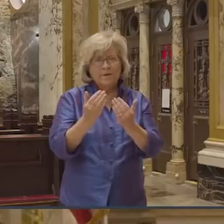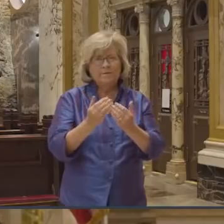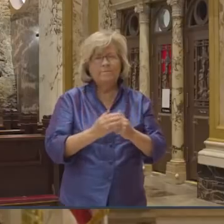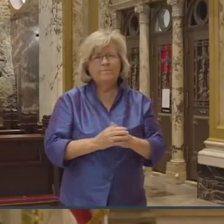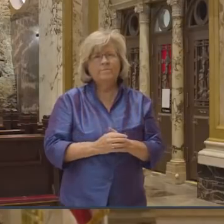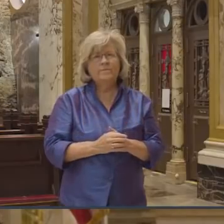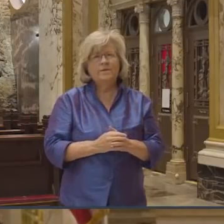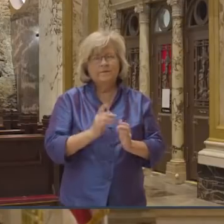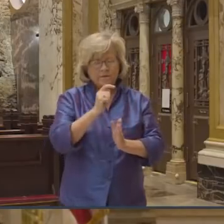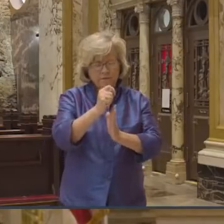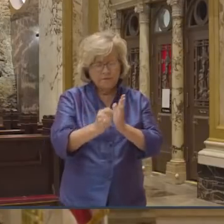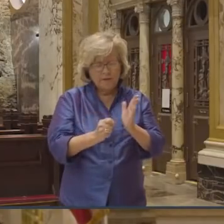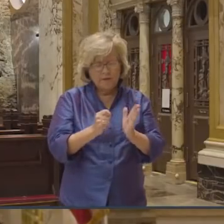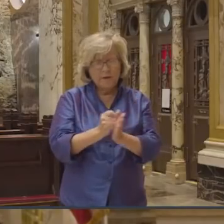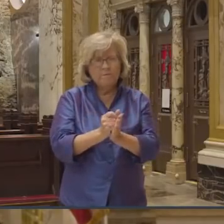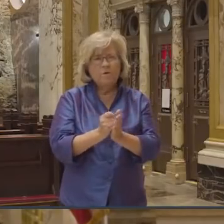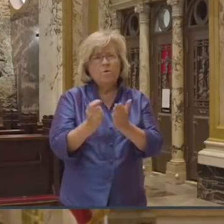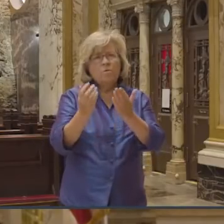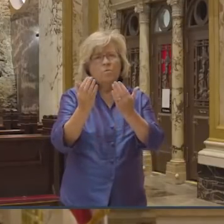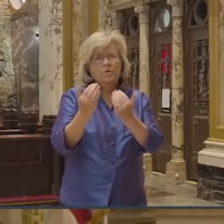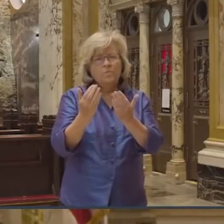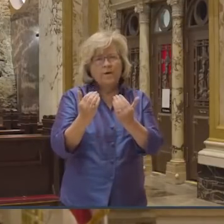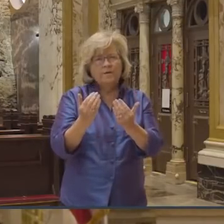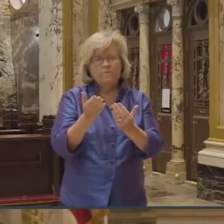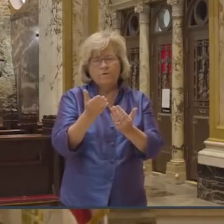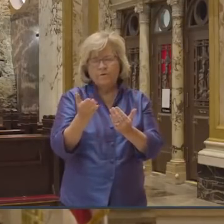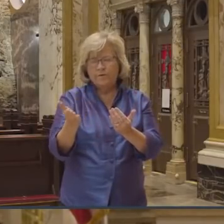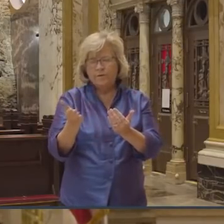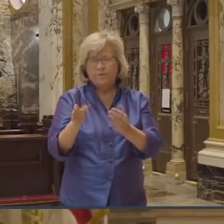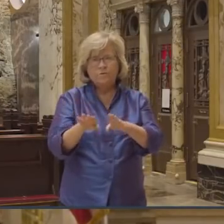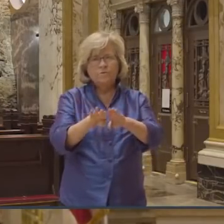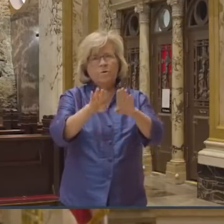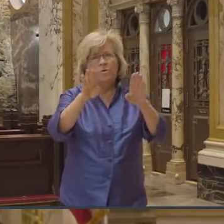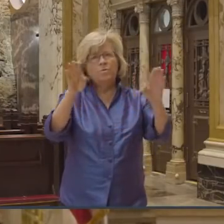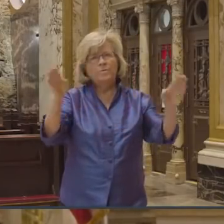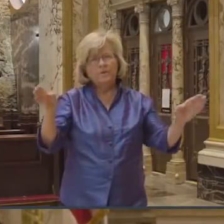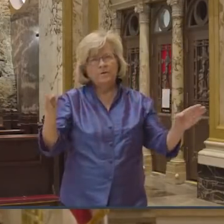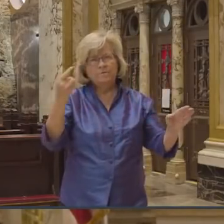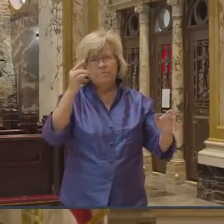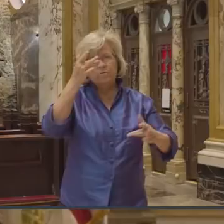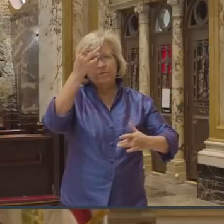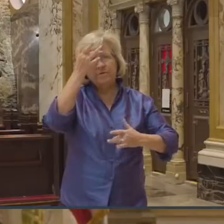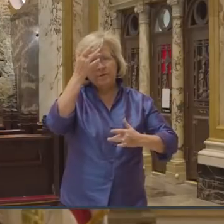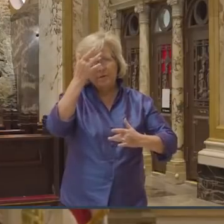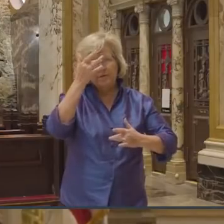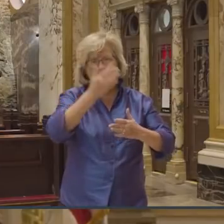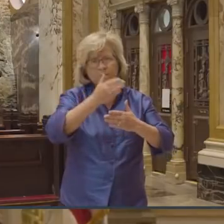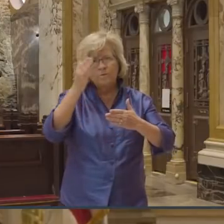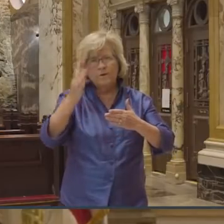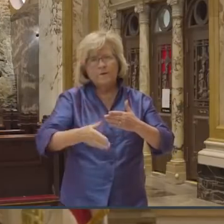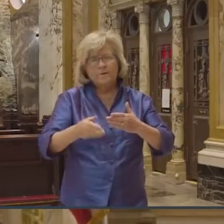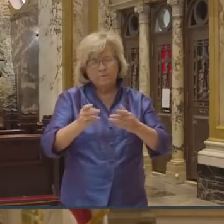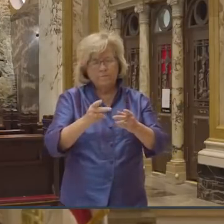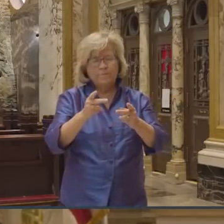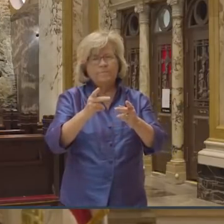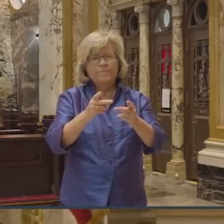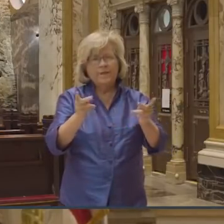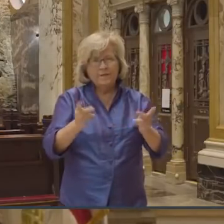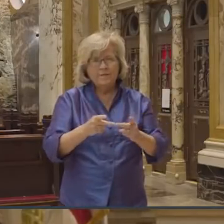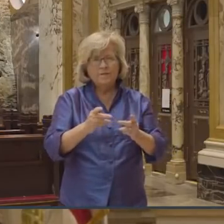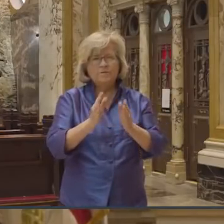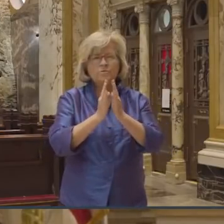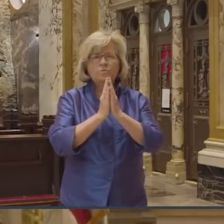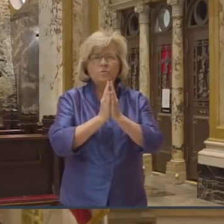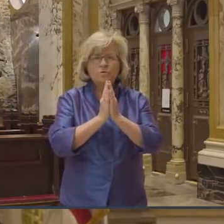as we continue to wait for things to open, for the pandemic to come to an end, especially for the places of our worship to open and to be able to